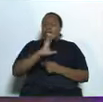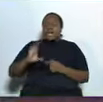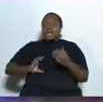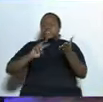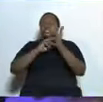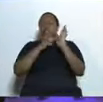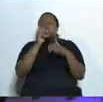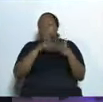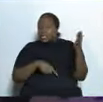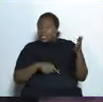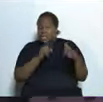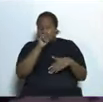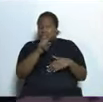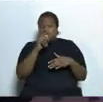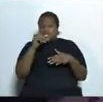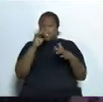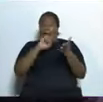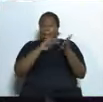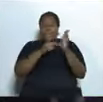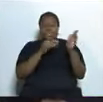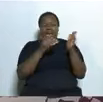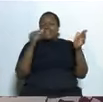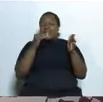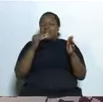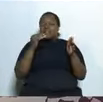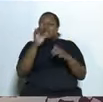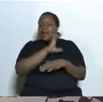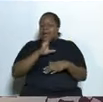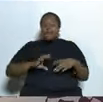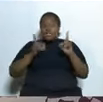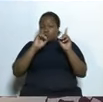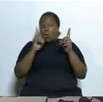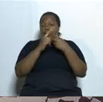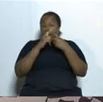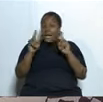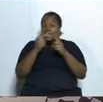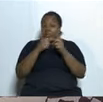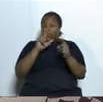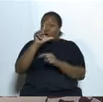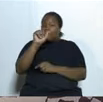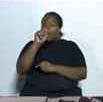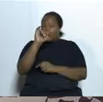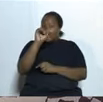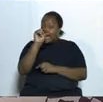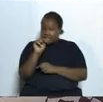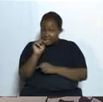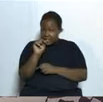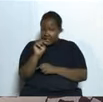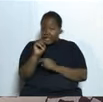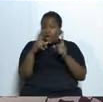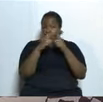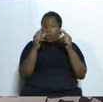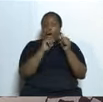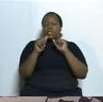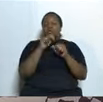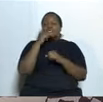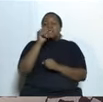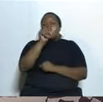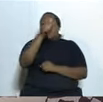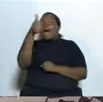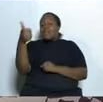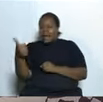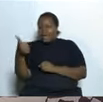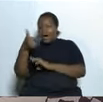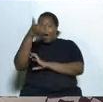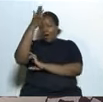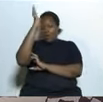mean against Christ, but the word anti comes from a Latin word, means another or a substitute or a counterfeit Christ.